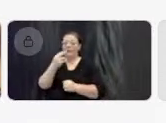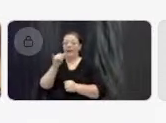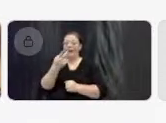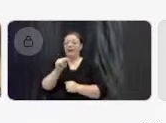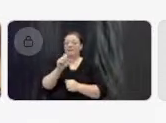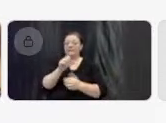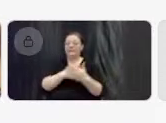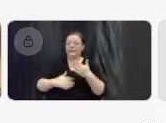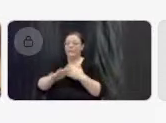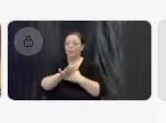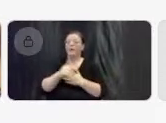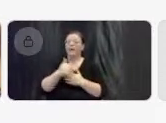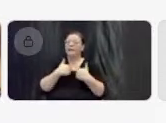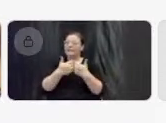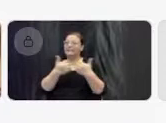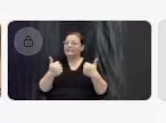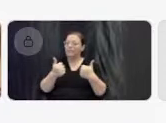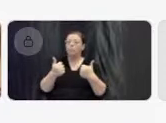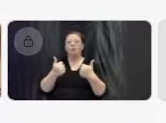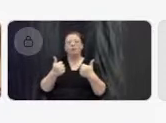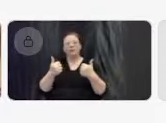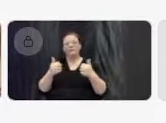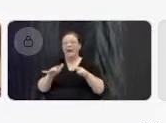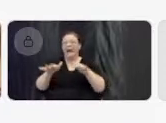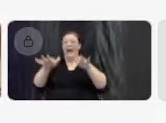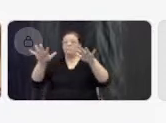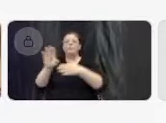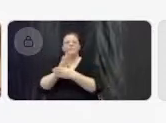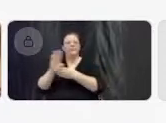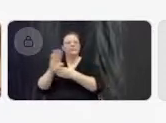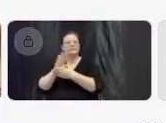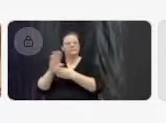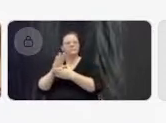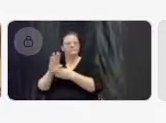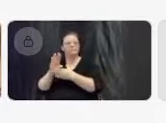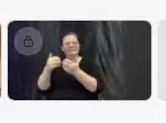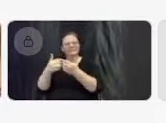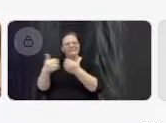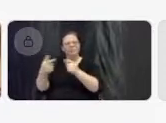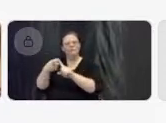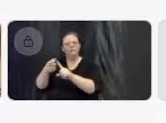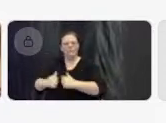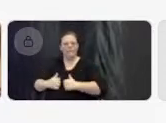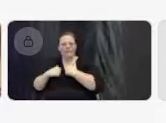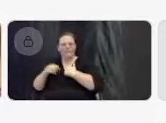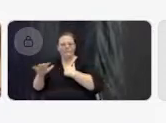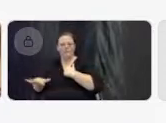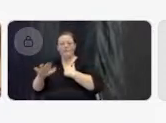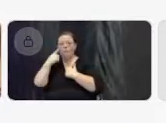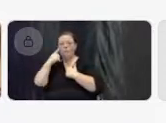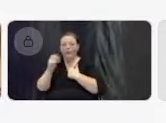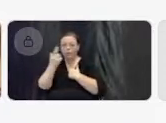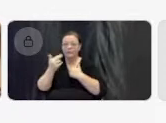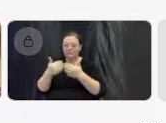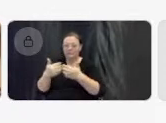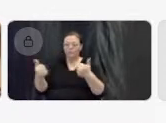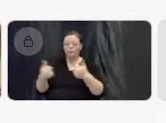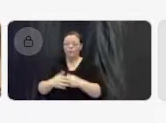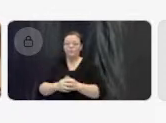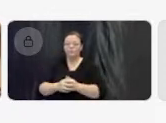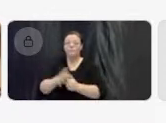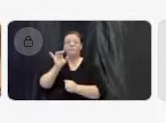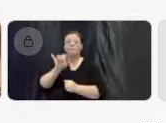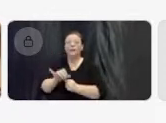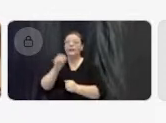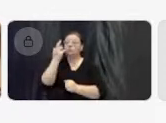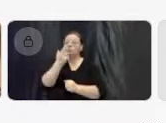a separate and vibrant commercial district, separate from the residential area for this reason. That's why